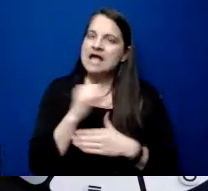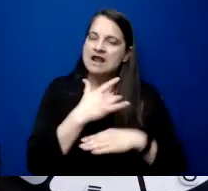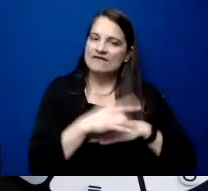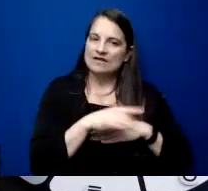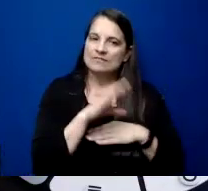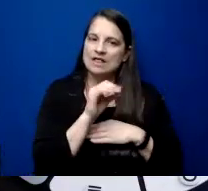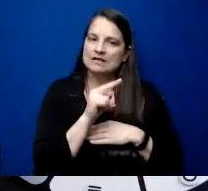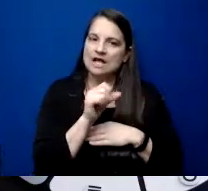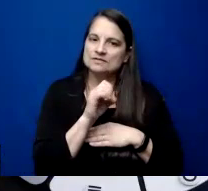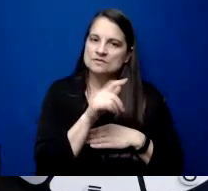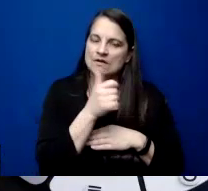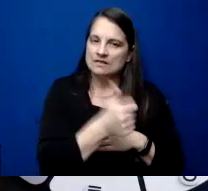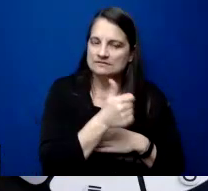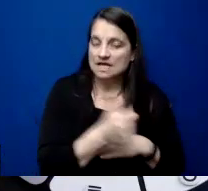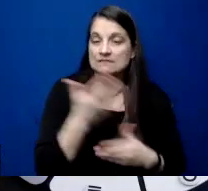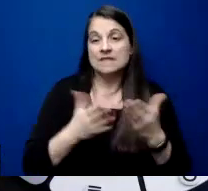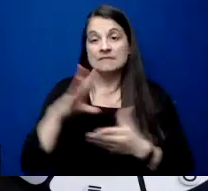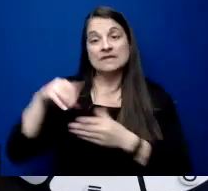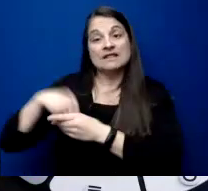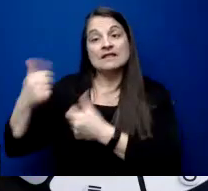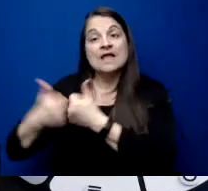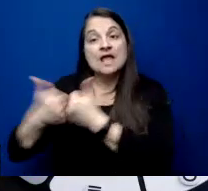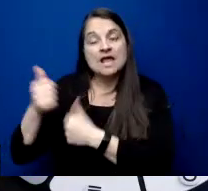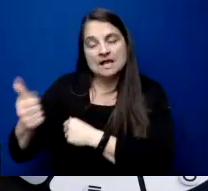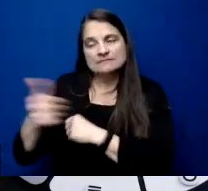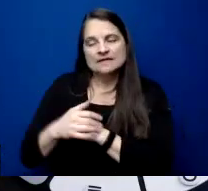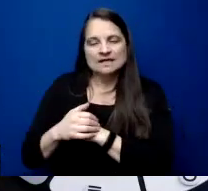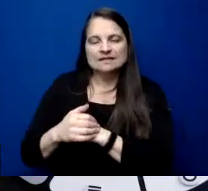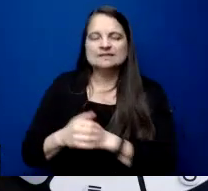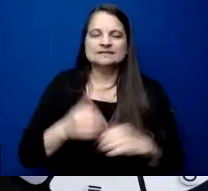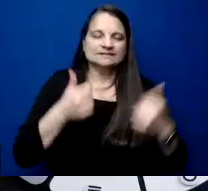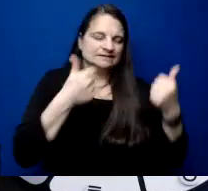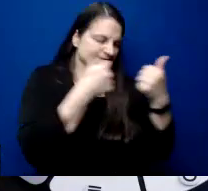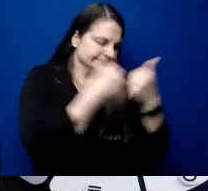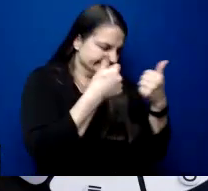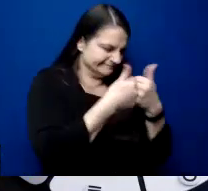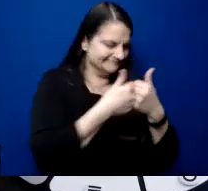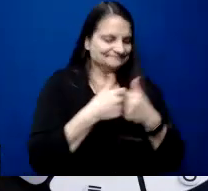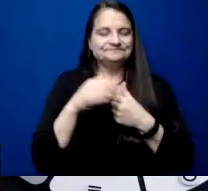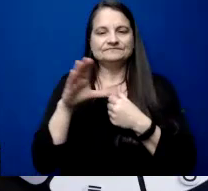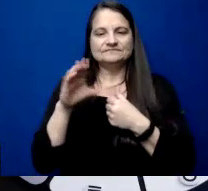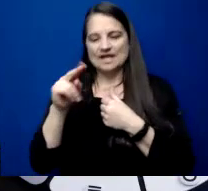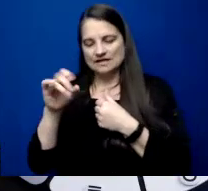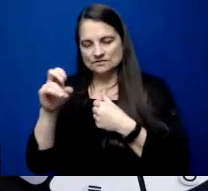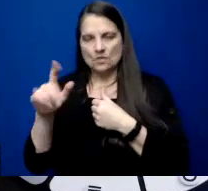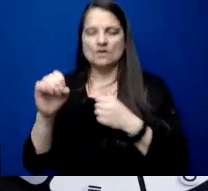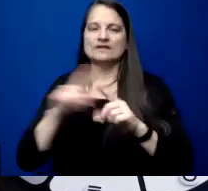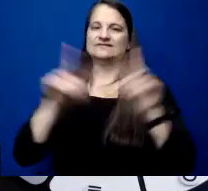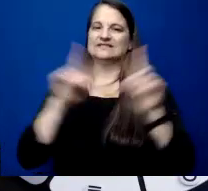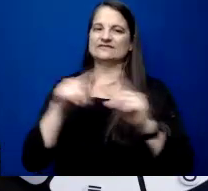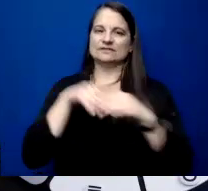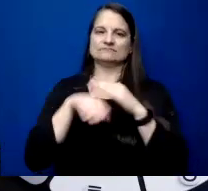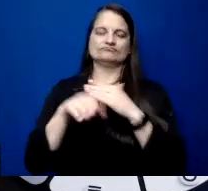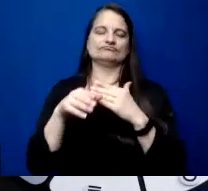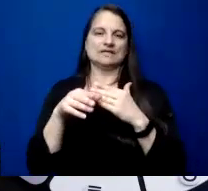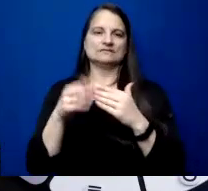themselves might be in the game itself. So the game and the console have different types of accessibility features, and more and more